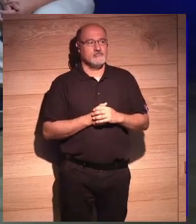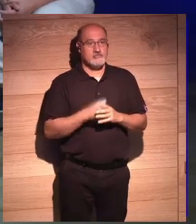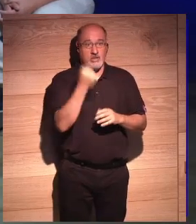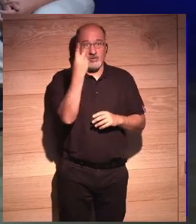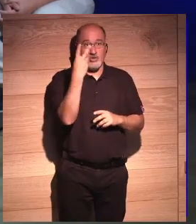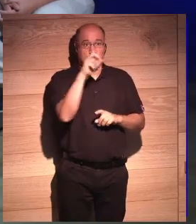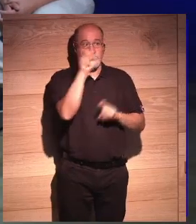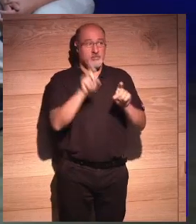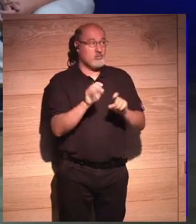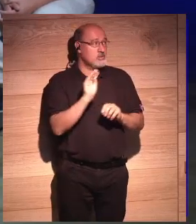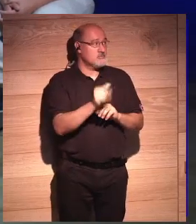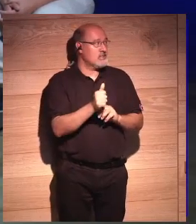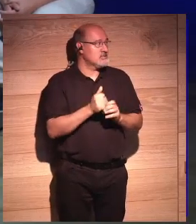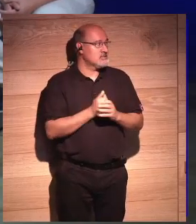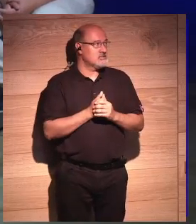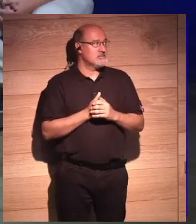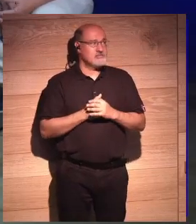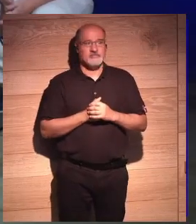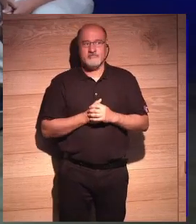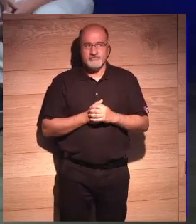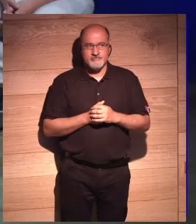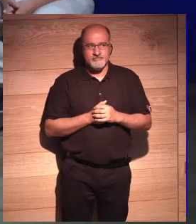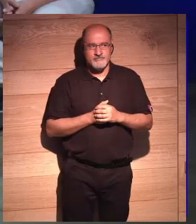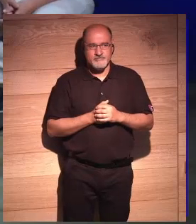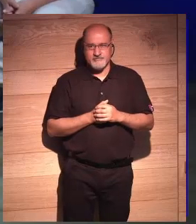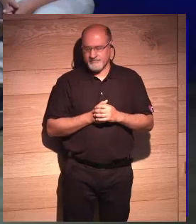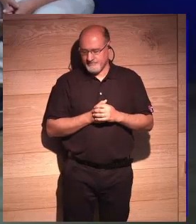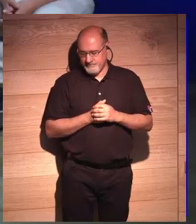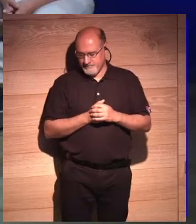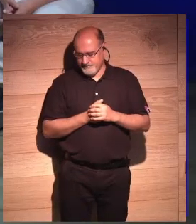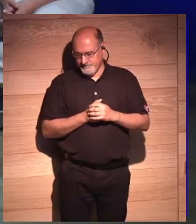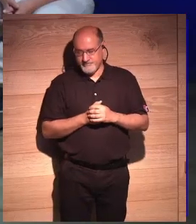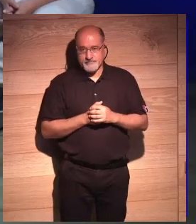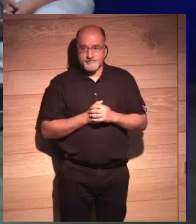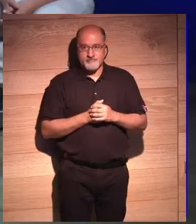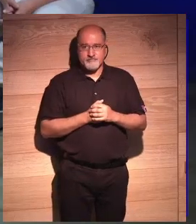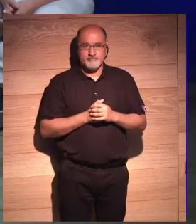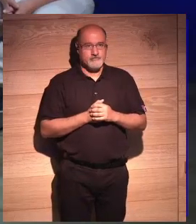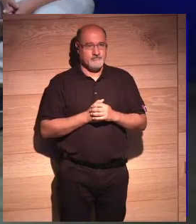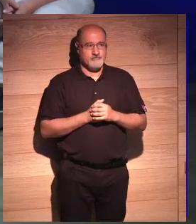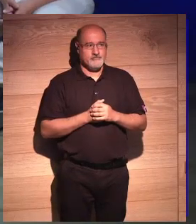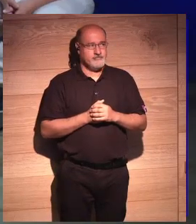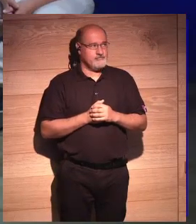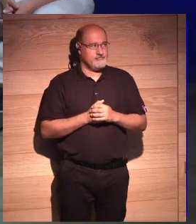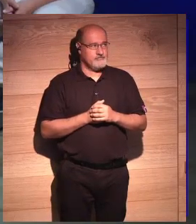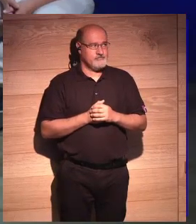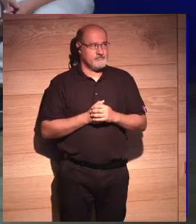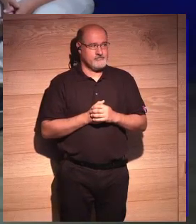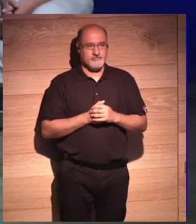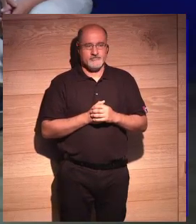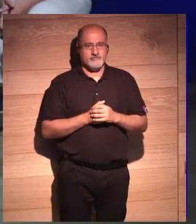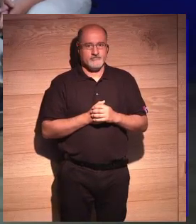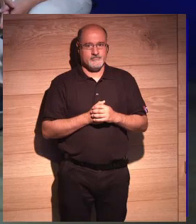that we still have time for two more questions. We'll end up with these two. And there's somebody at